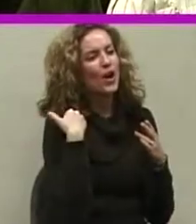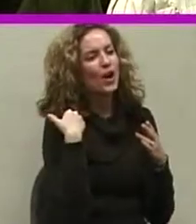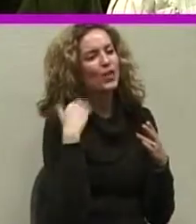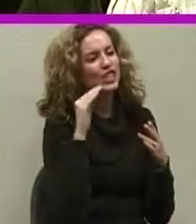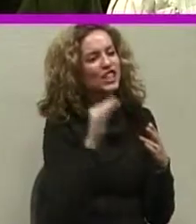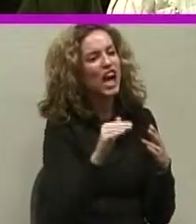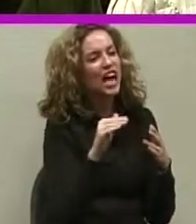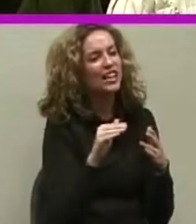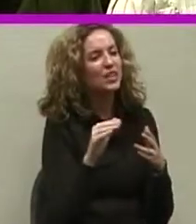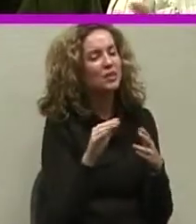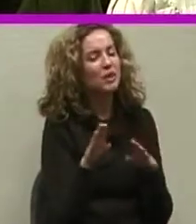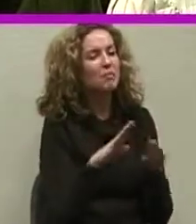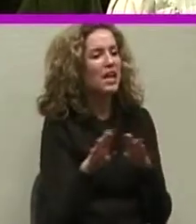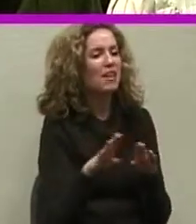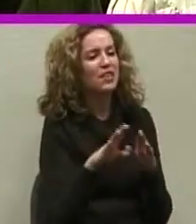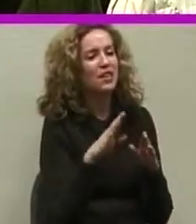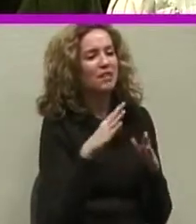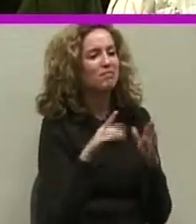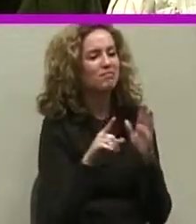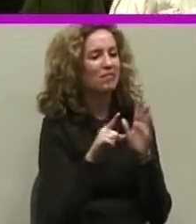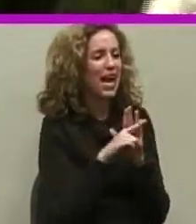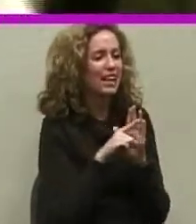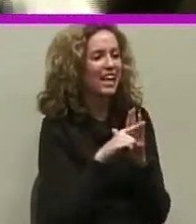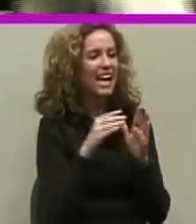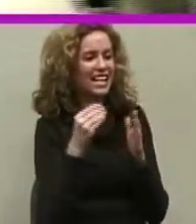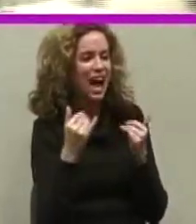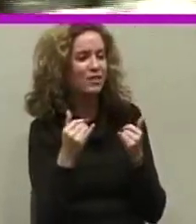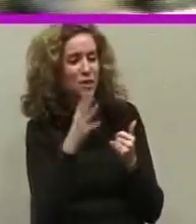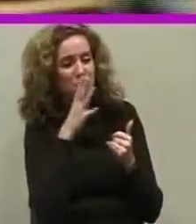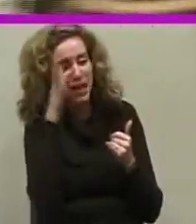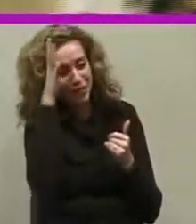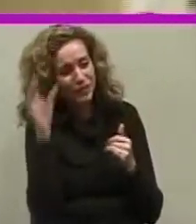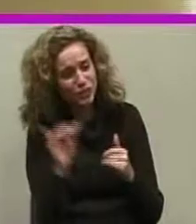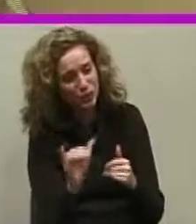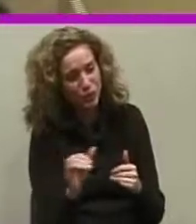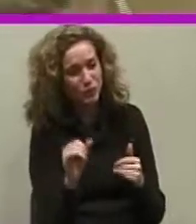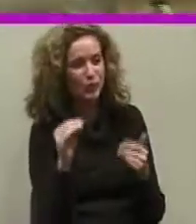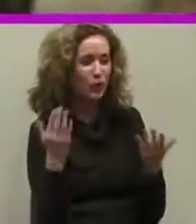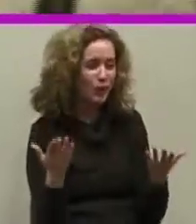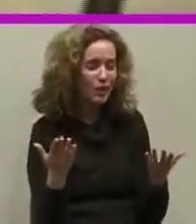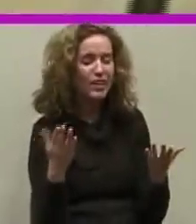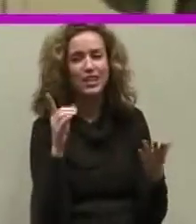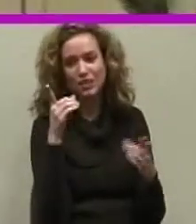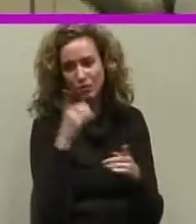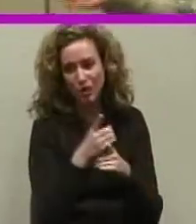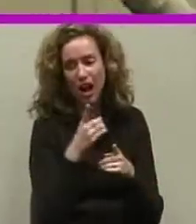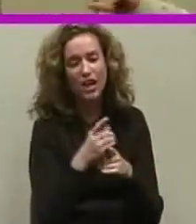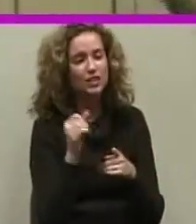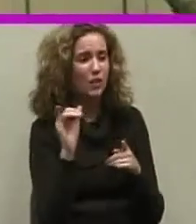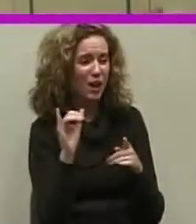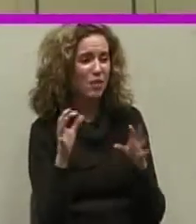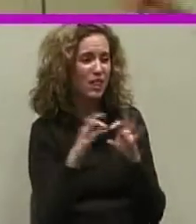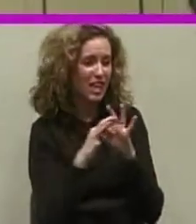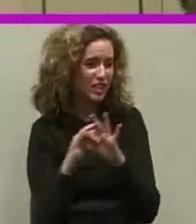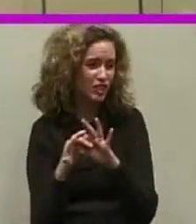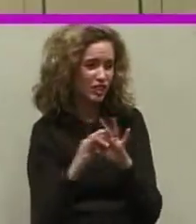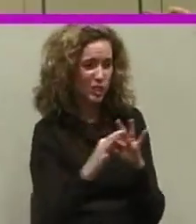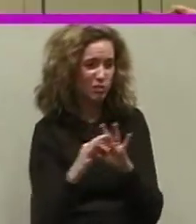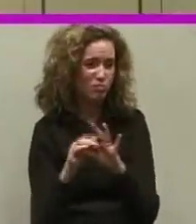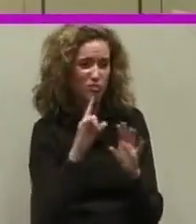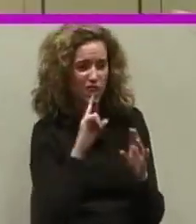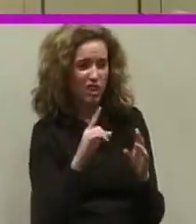acting out. Right. They're just making life overall difficult. Yeah, so deterioration between those relationships. That's going to, and if you were the person all of a sudden called